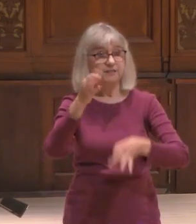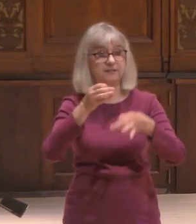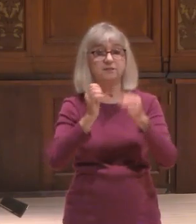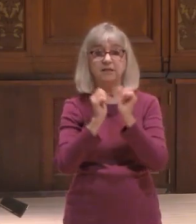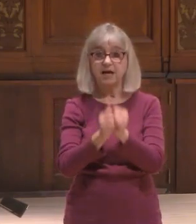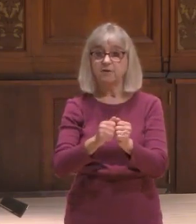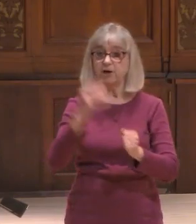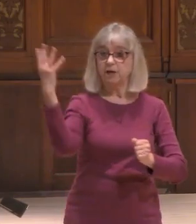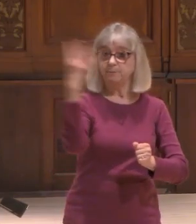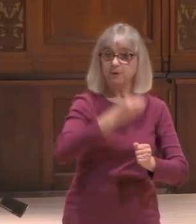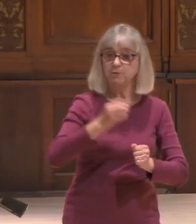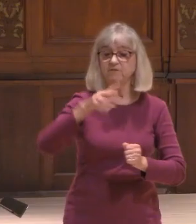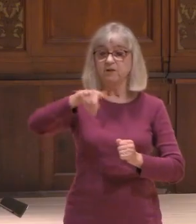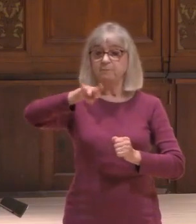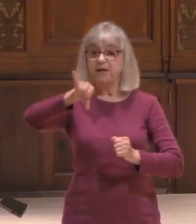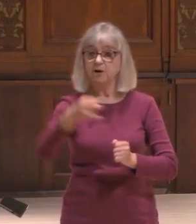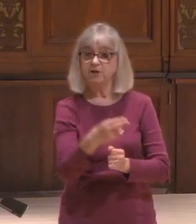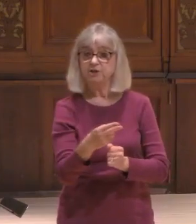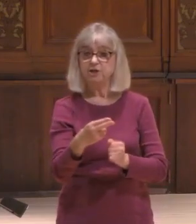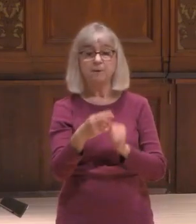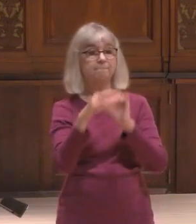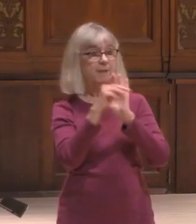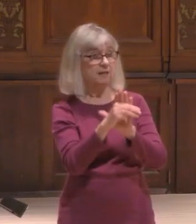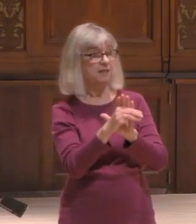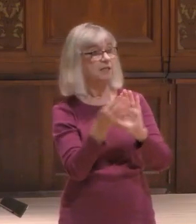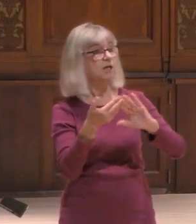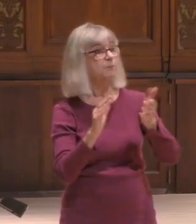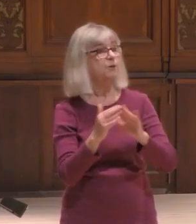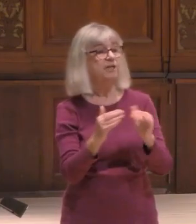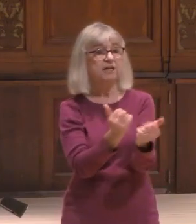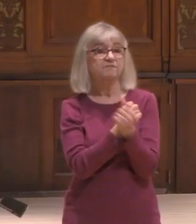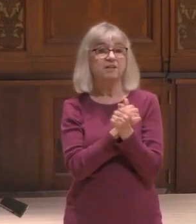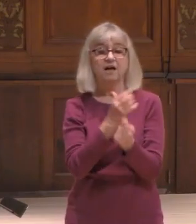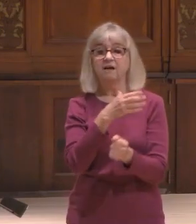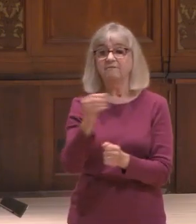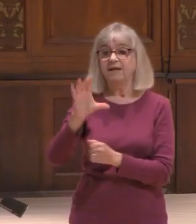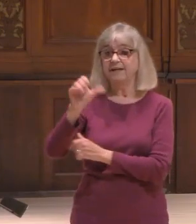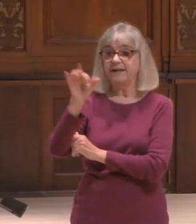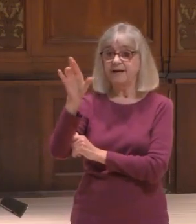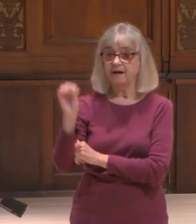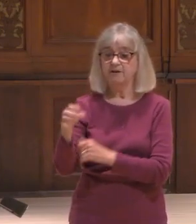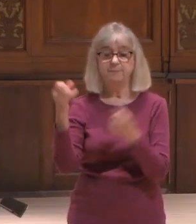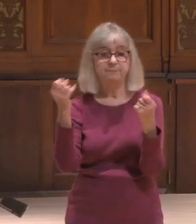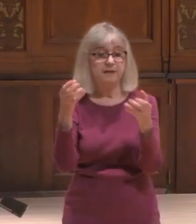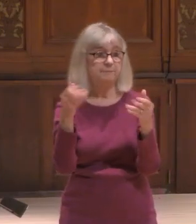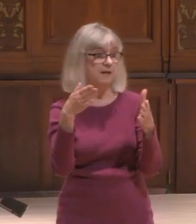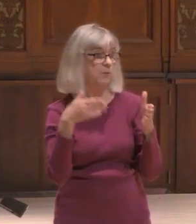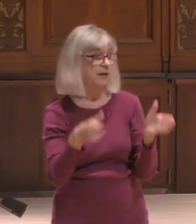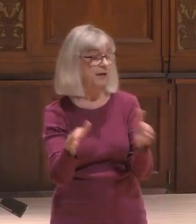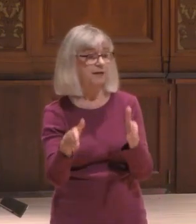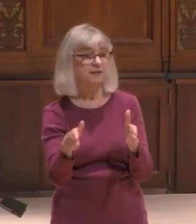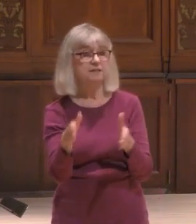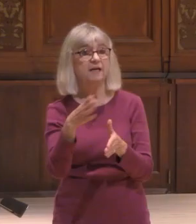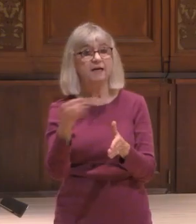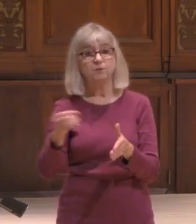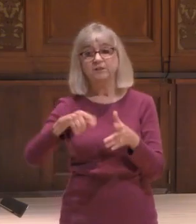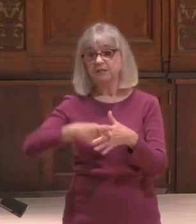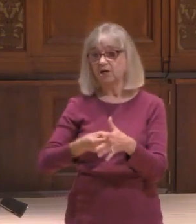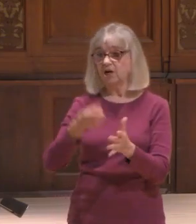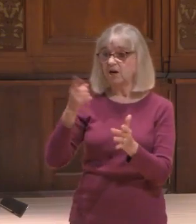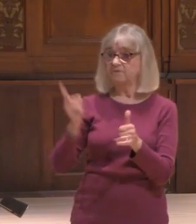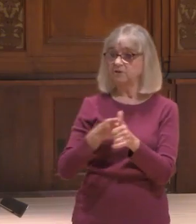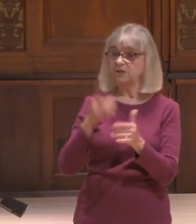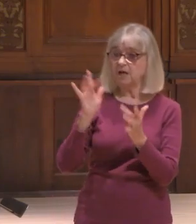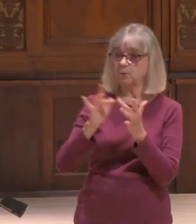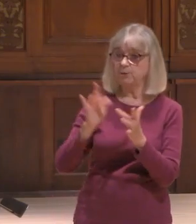a community of love and care in so many ways. As we started our first outreach program together and ordained